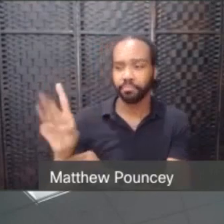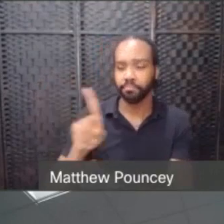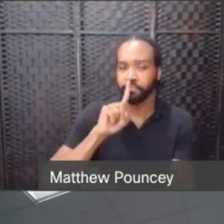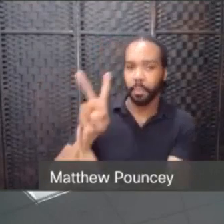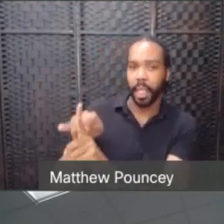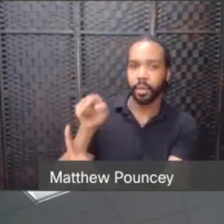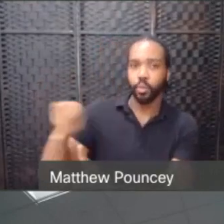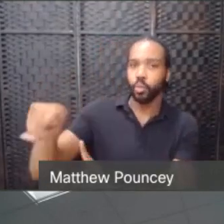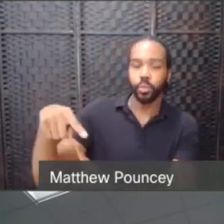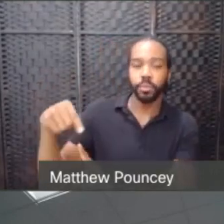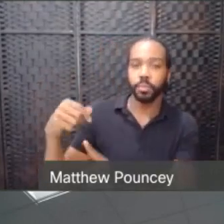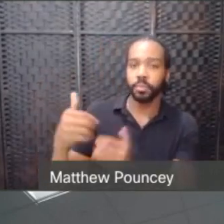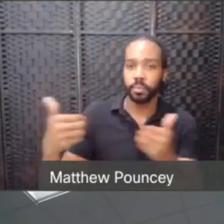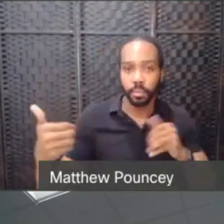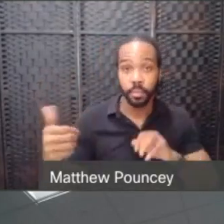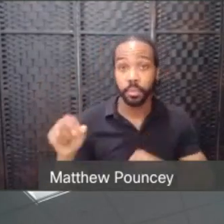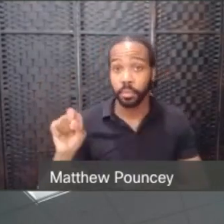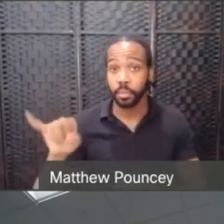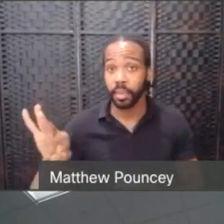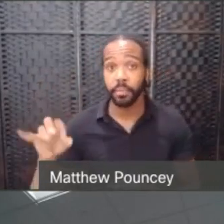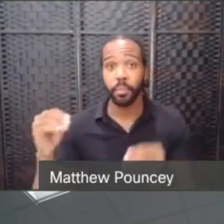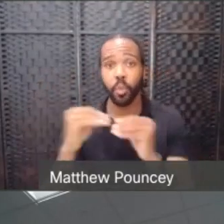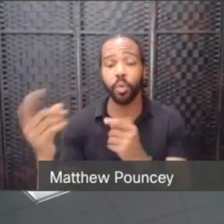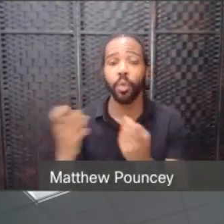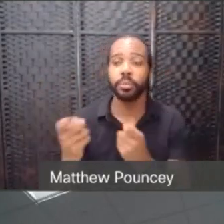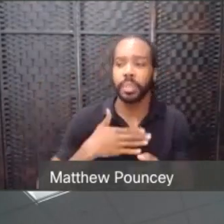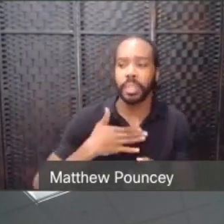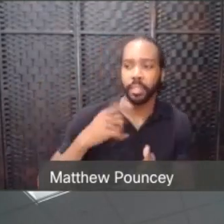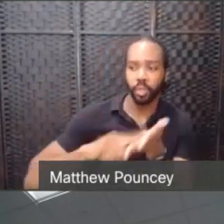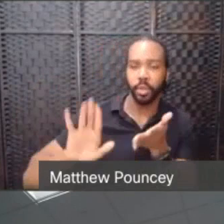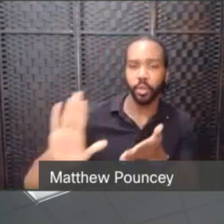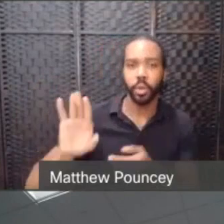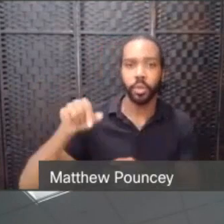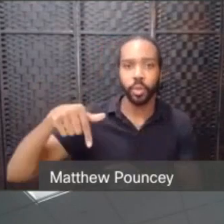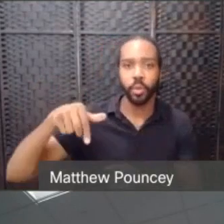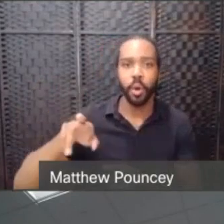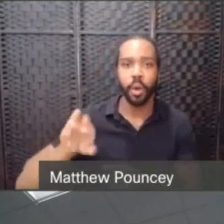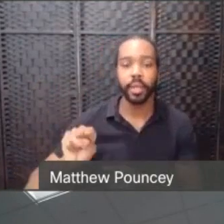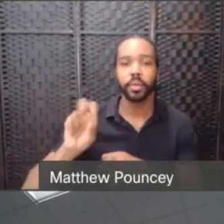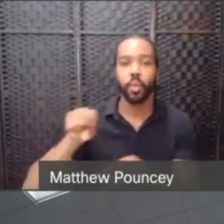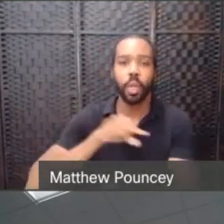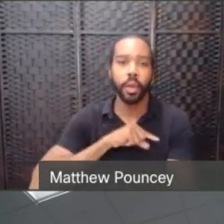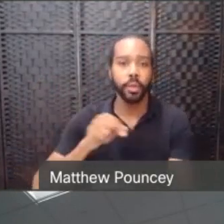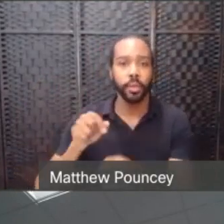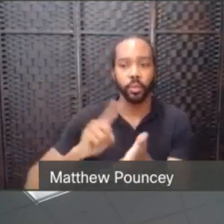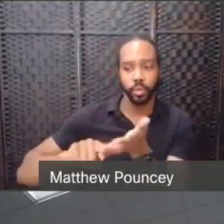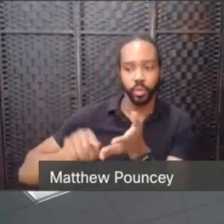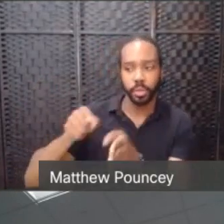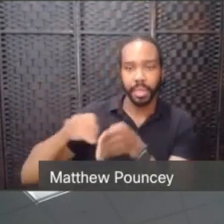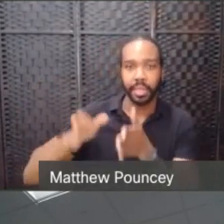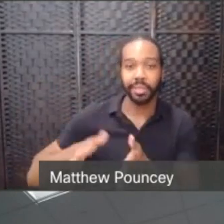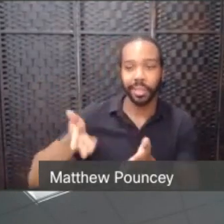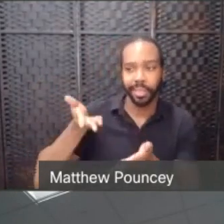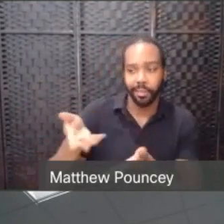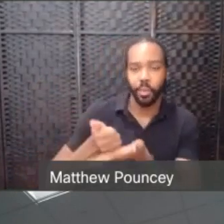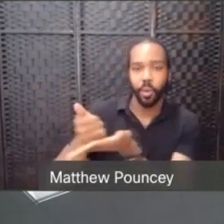providers. If you have any other questions, please follow up with your QRS, your quality resource specialist, who can better guide you. Again,